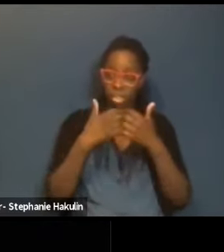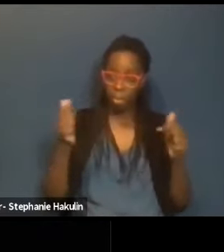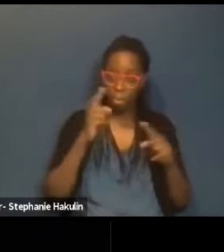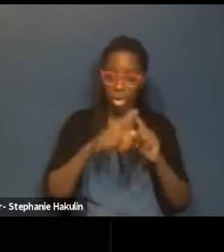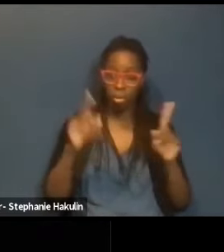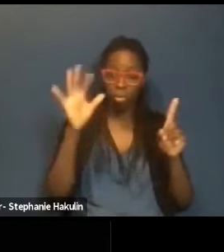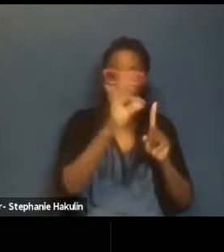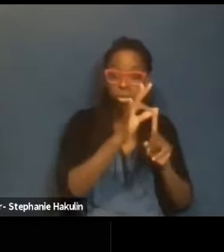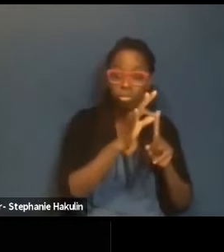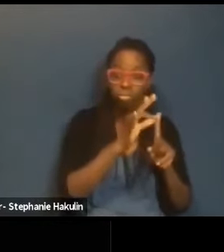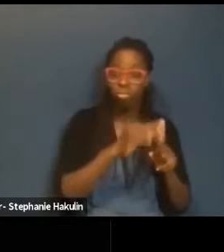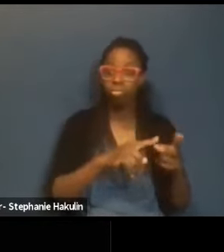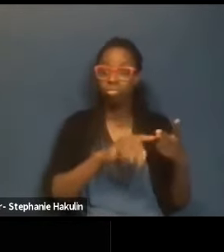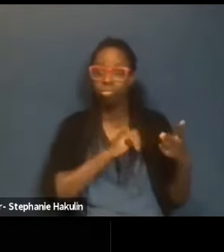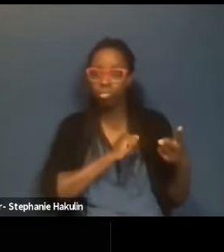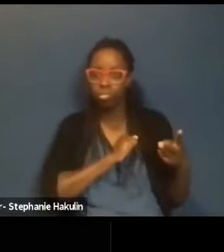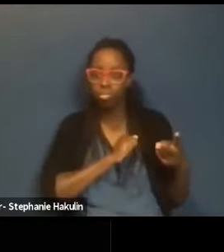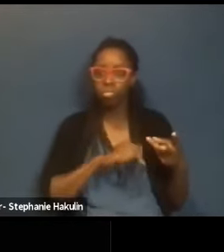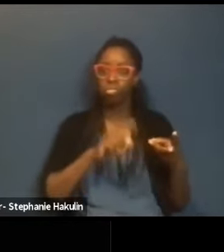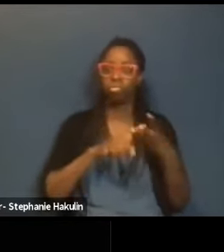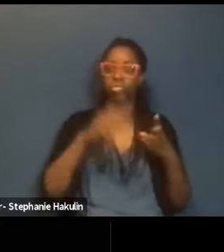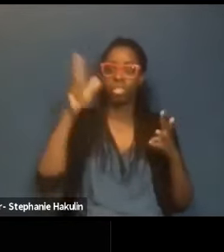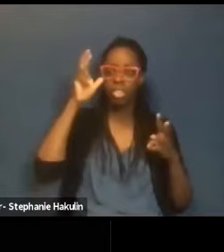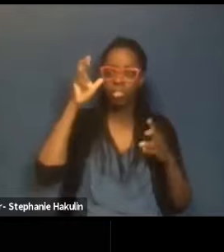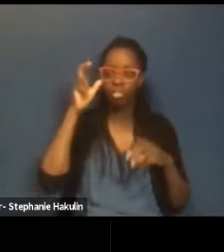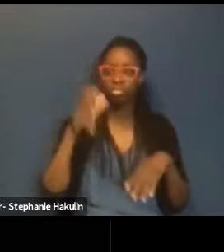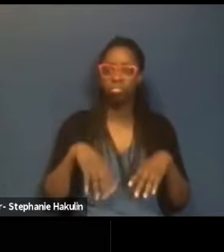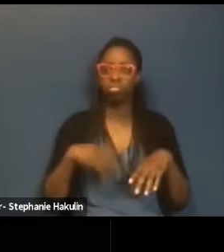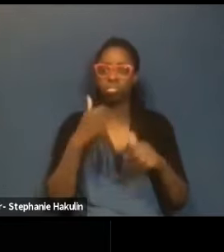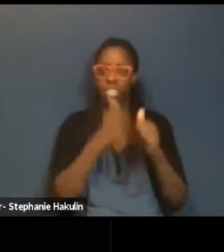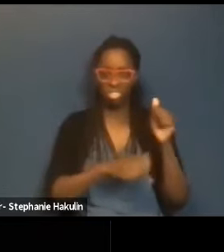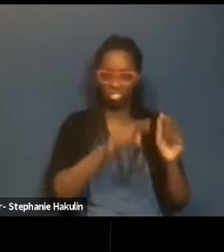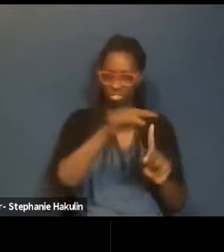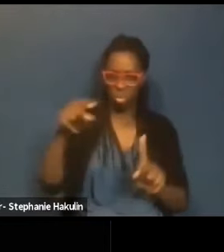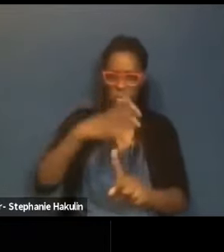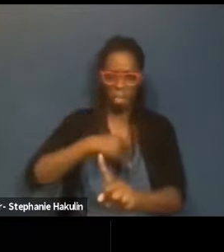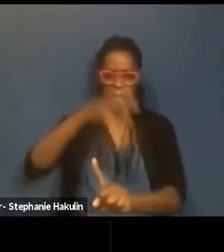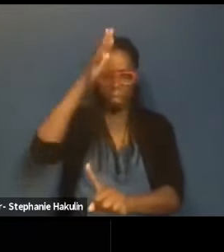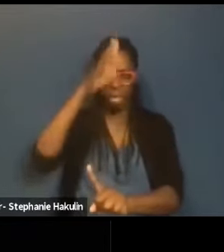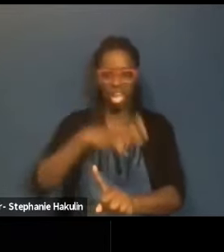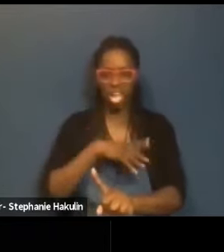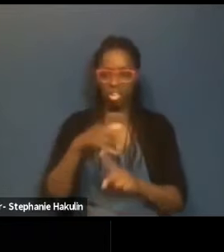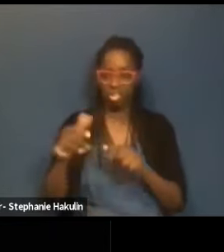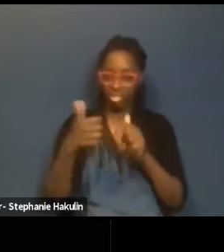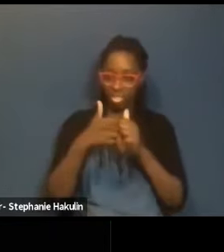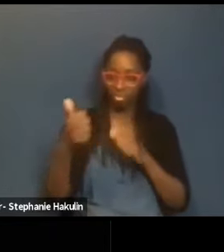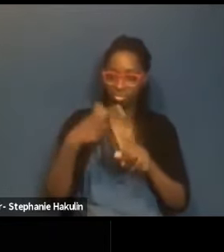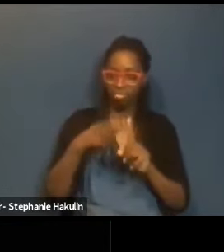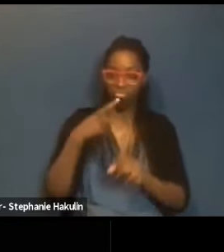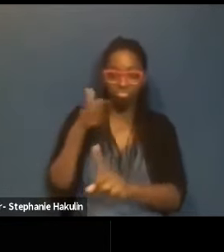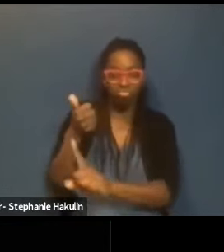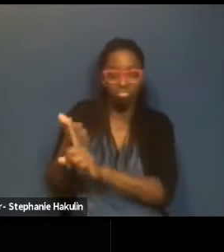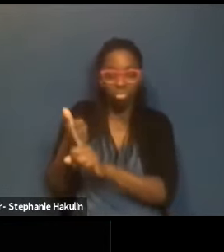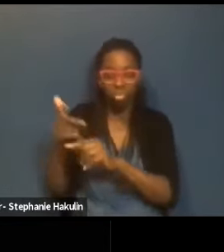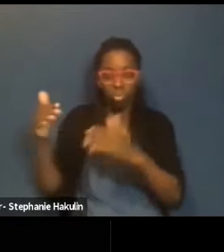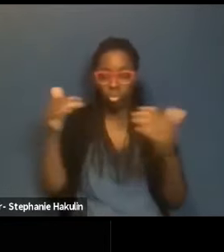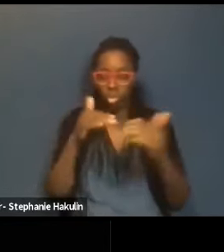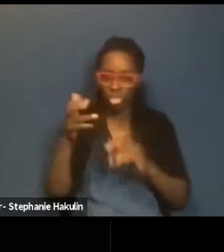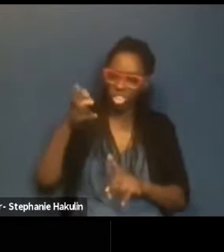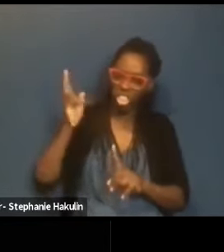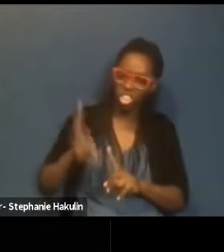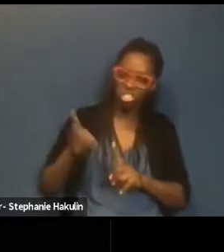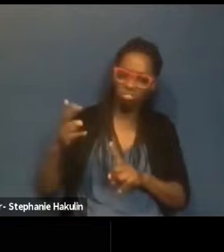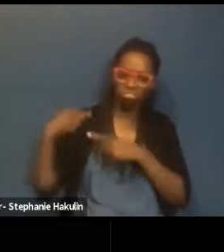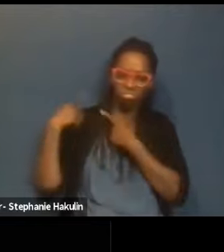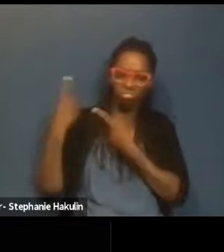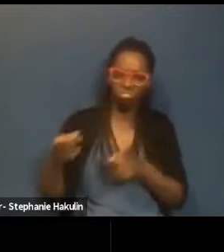of each white man. Partition was not a war. It was history that has been replayed since the foundations of the earth, a